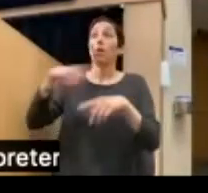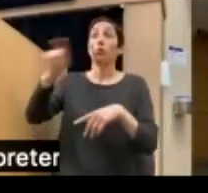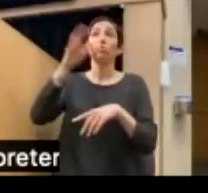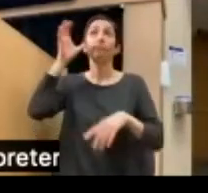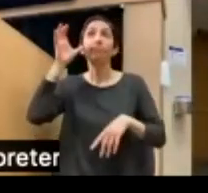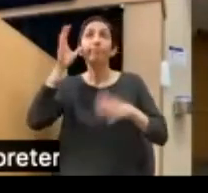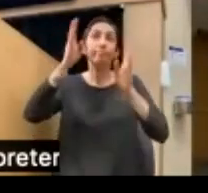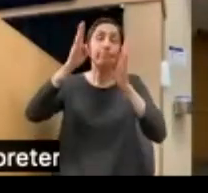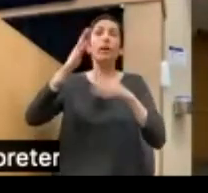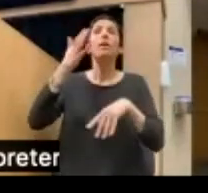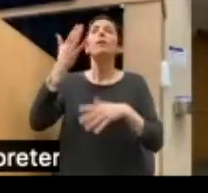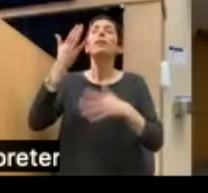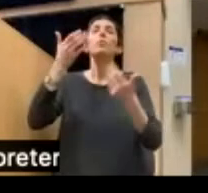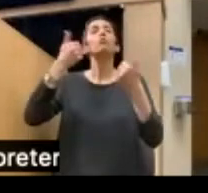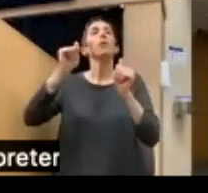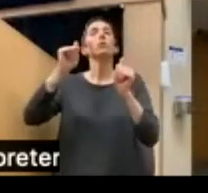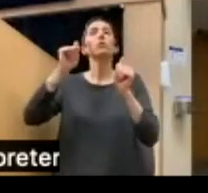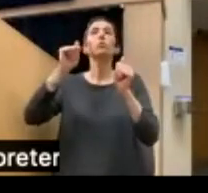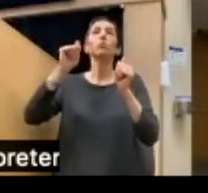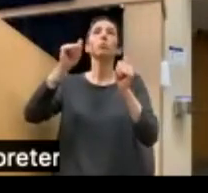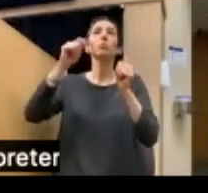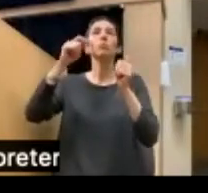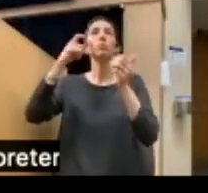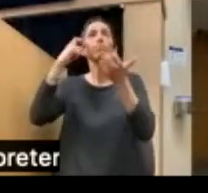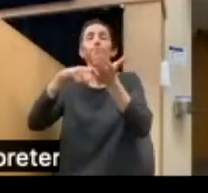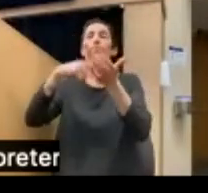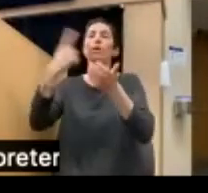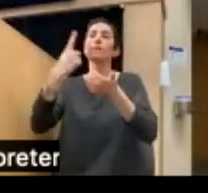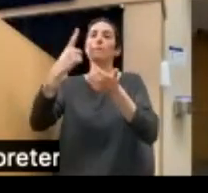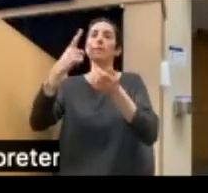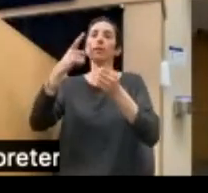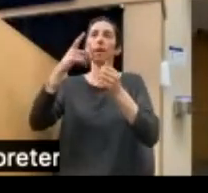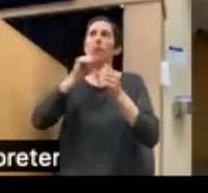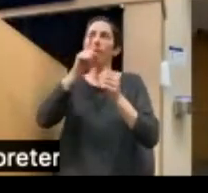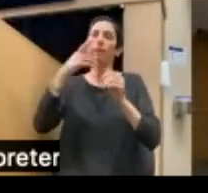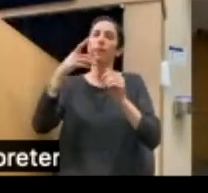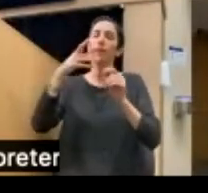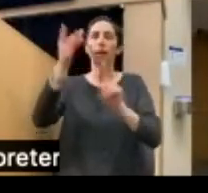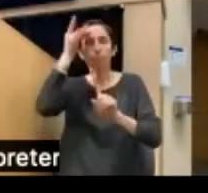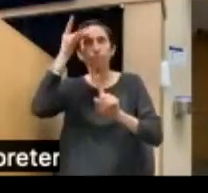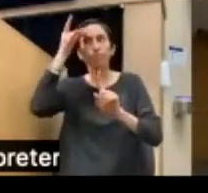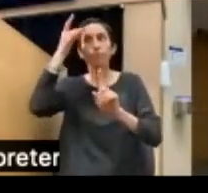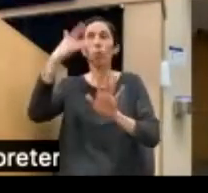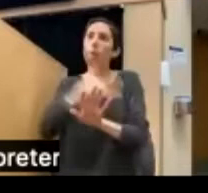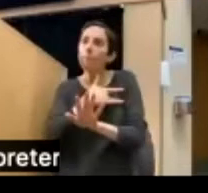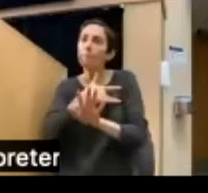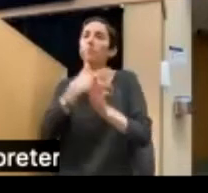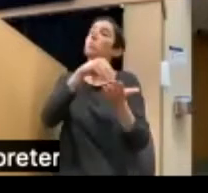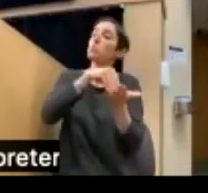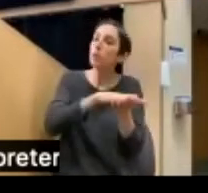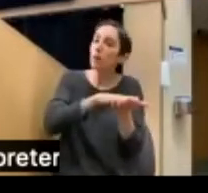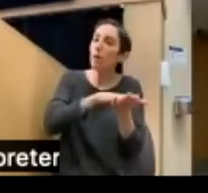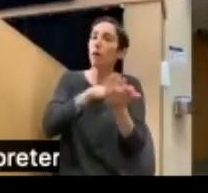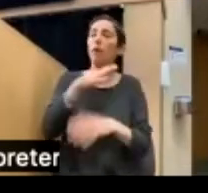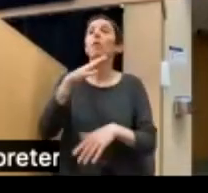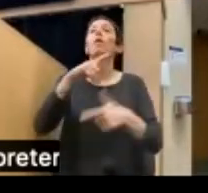think about something that resonates with you and that you want to jot down or try to remember, and then something that might be